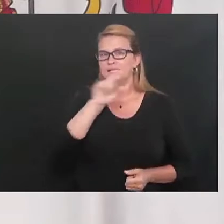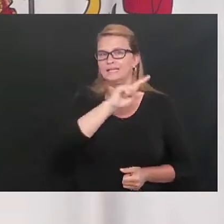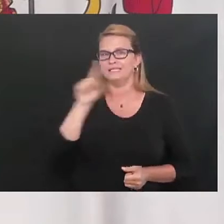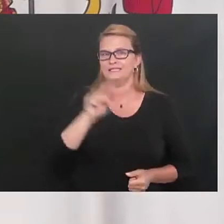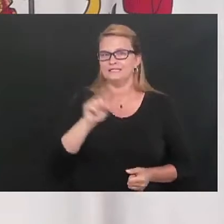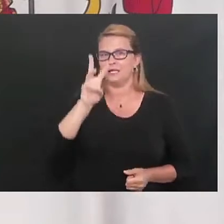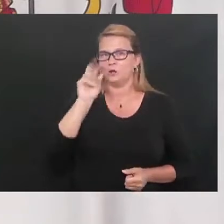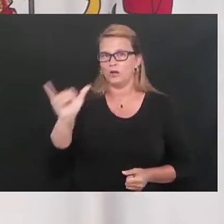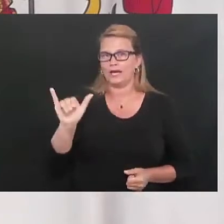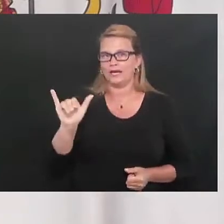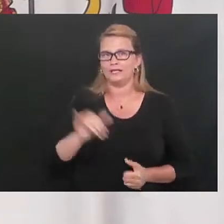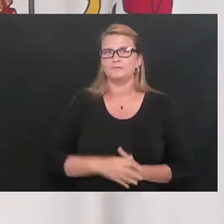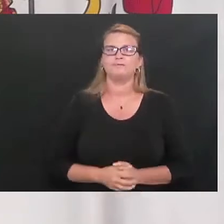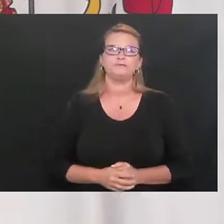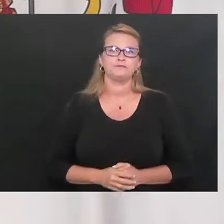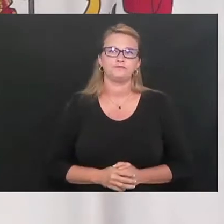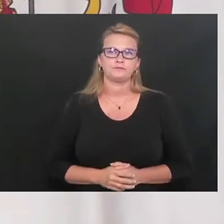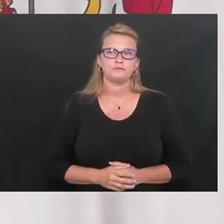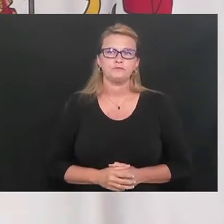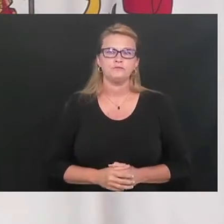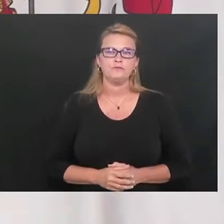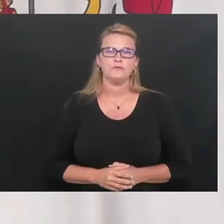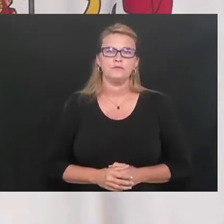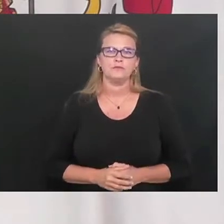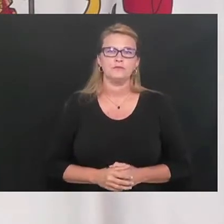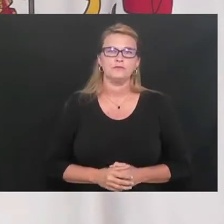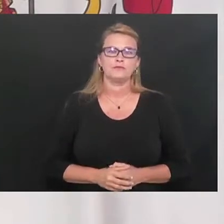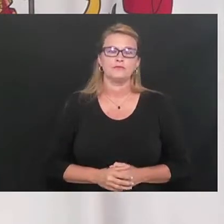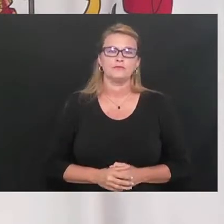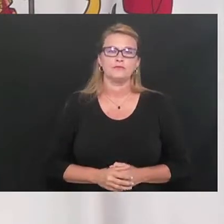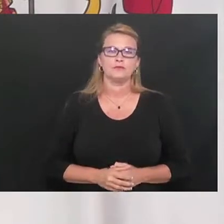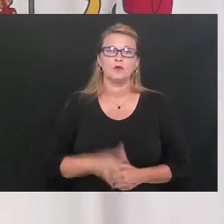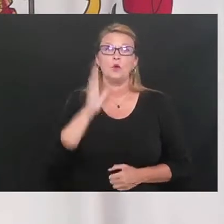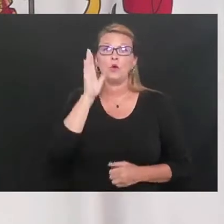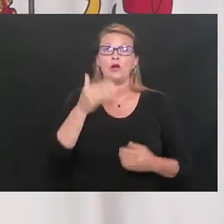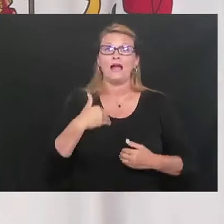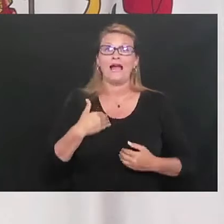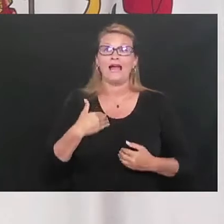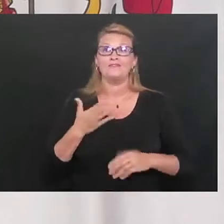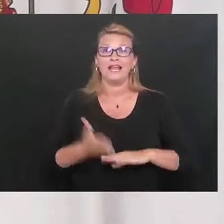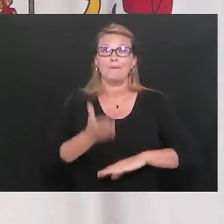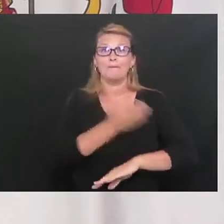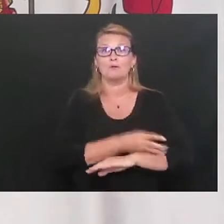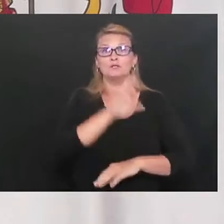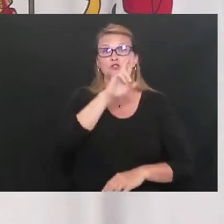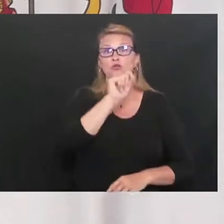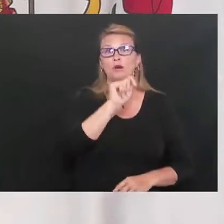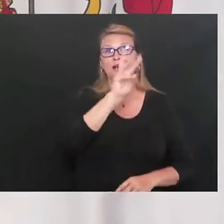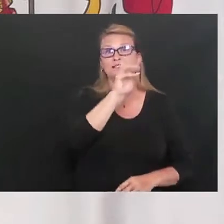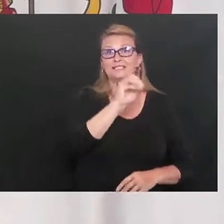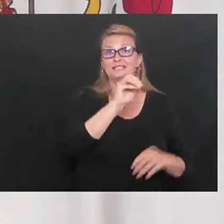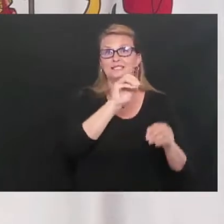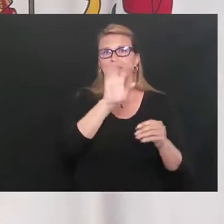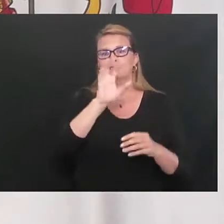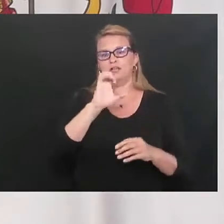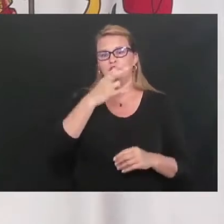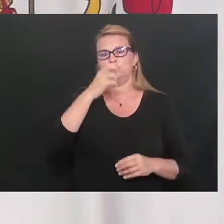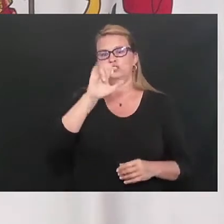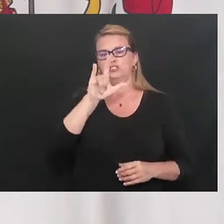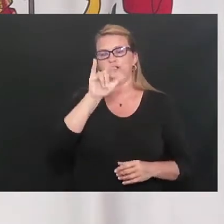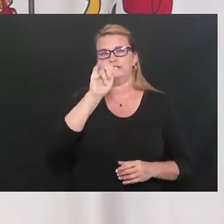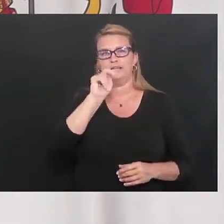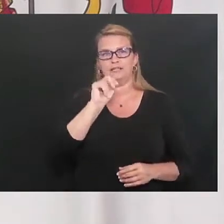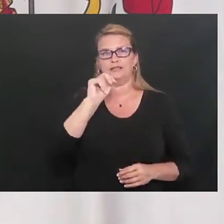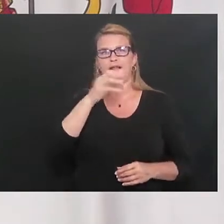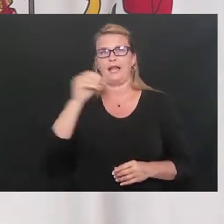Z-Way, and also there's going to be improvements to Route 60 between Shillian and Montgomery, and a